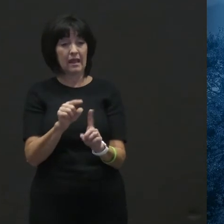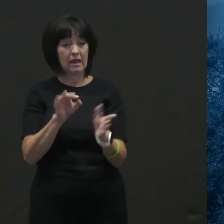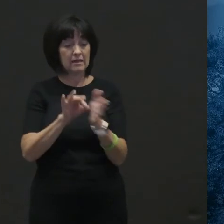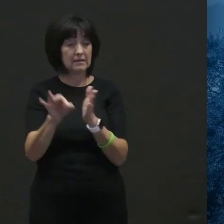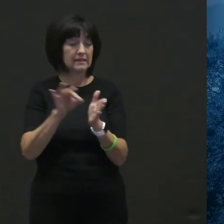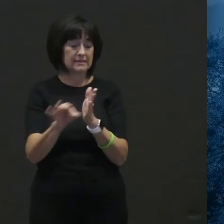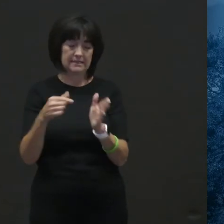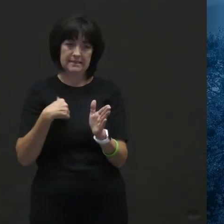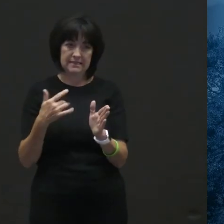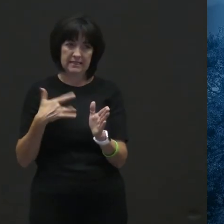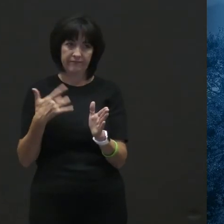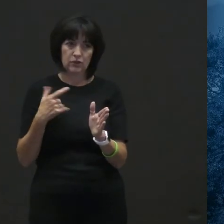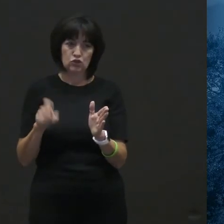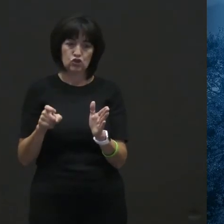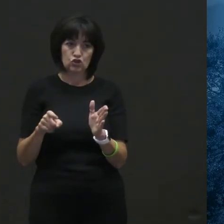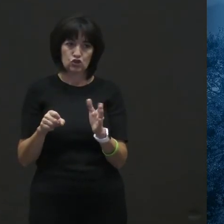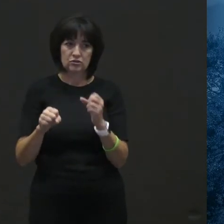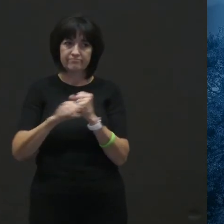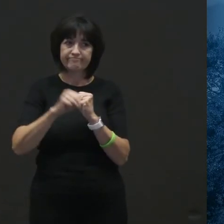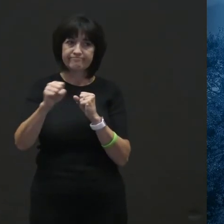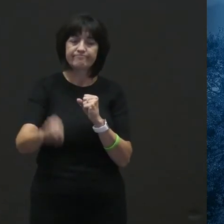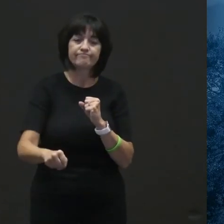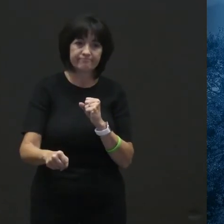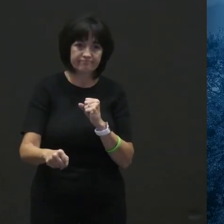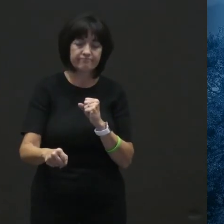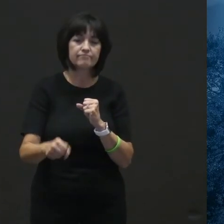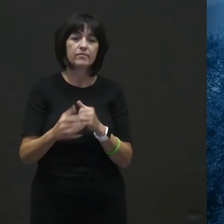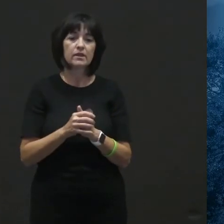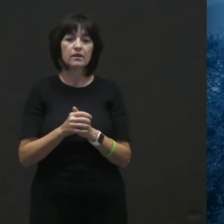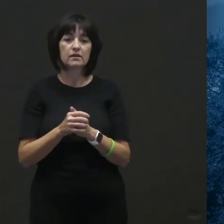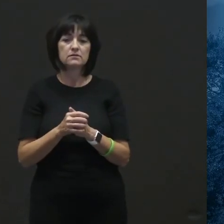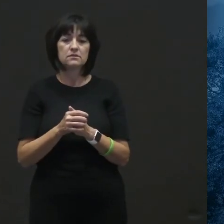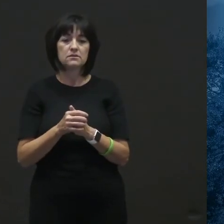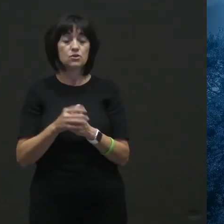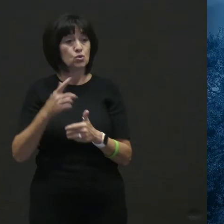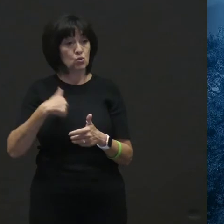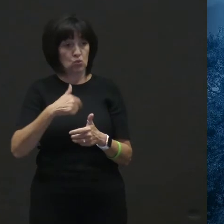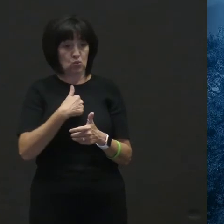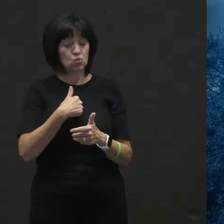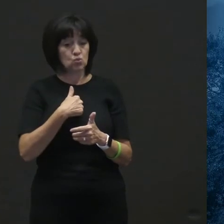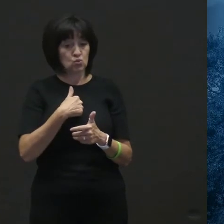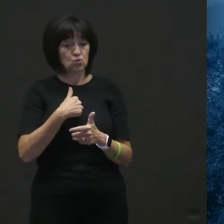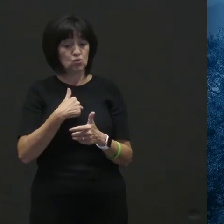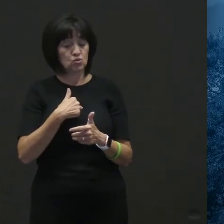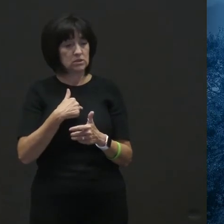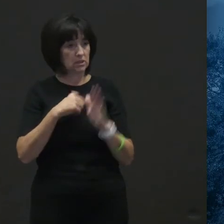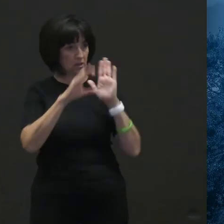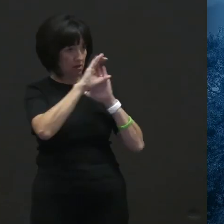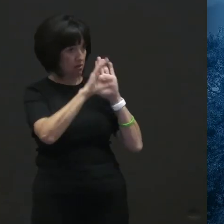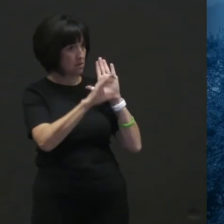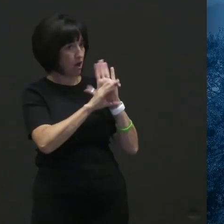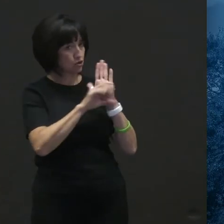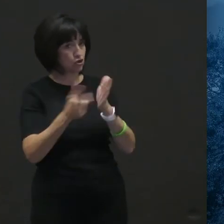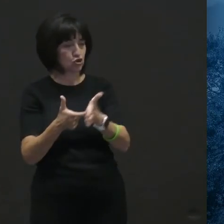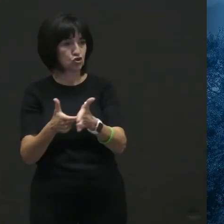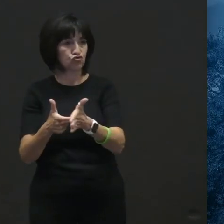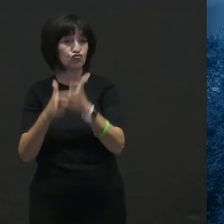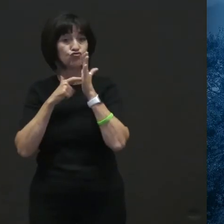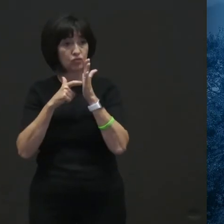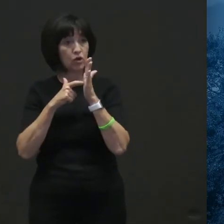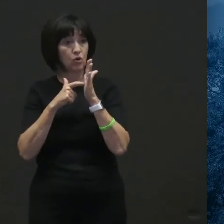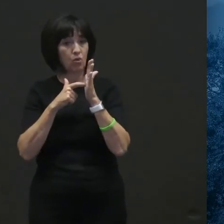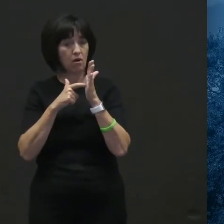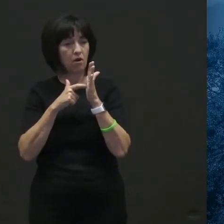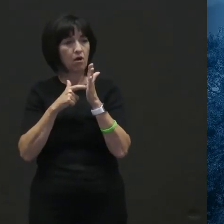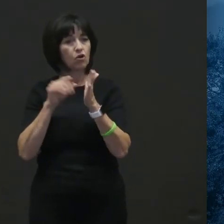extend it. We're doing a census constitutionally required in just an unprecedented time